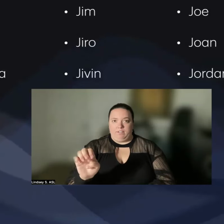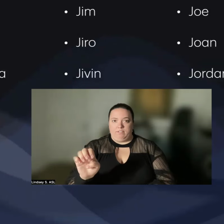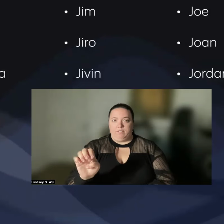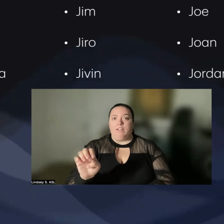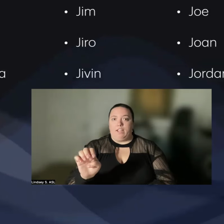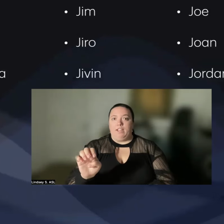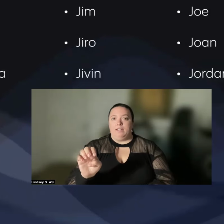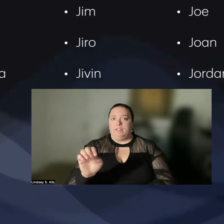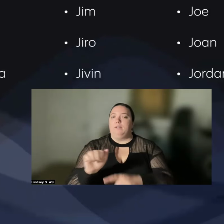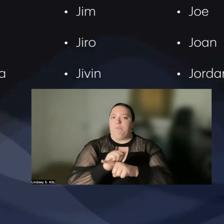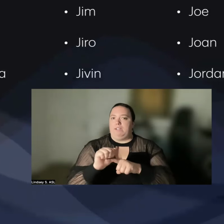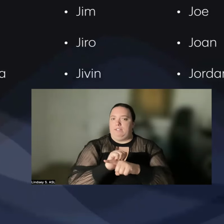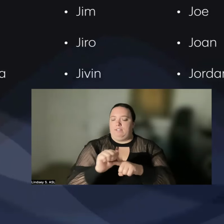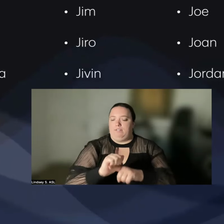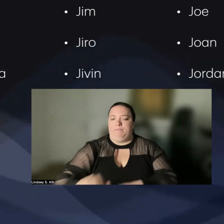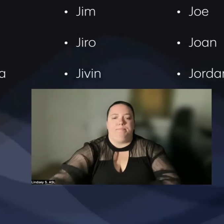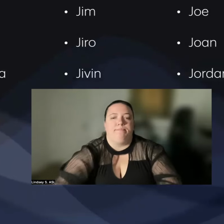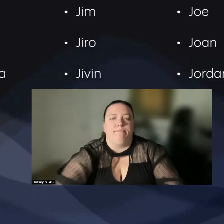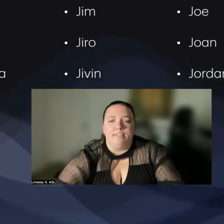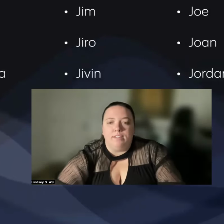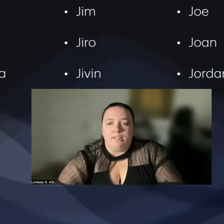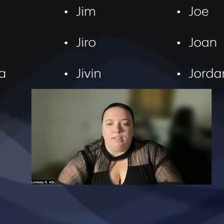JUNE. Okay, practice.